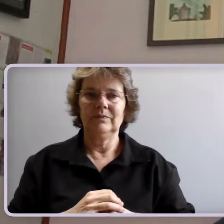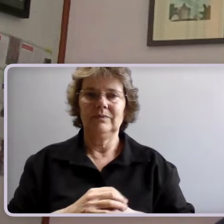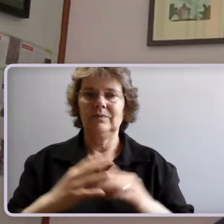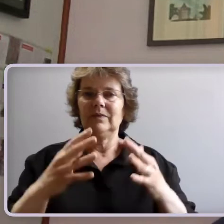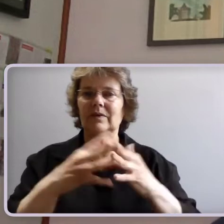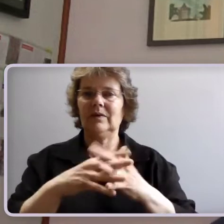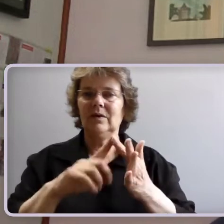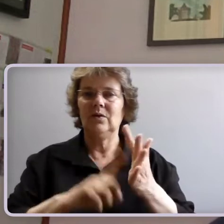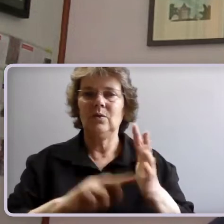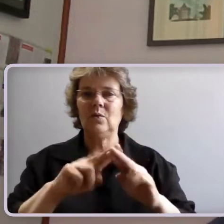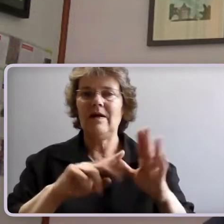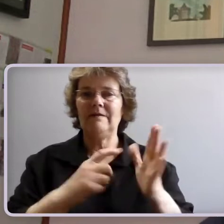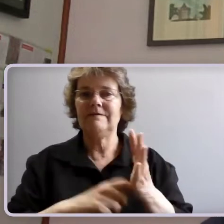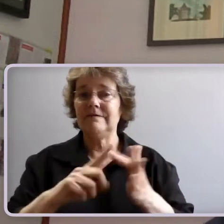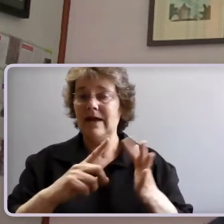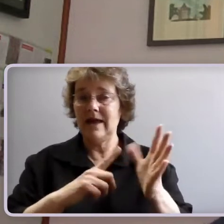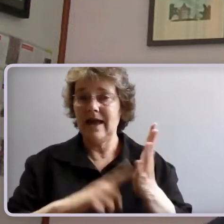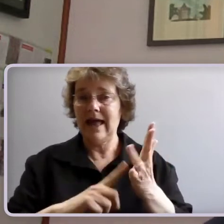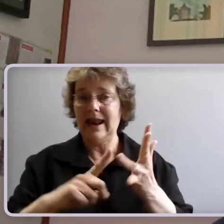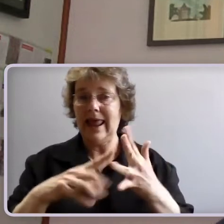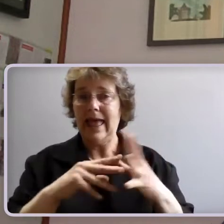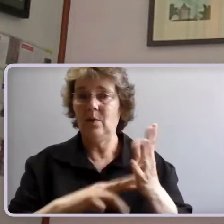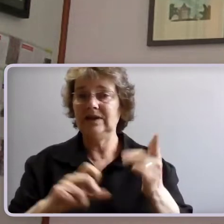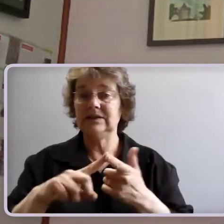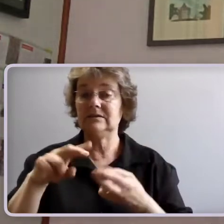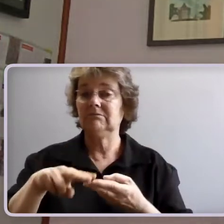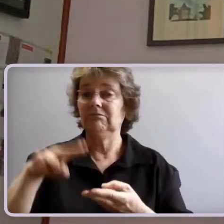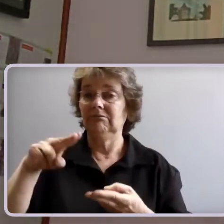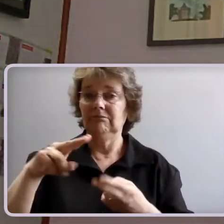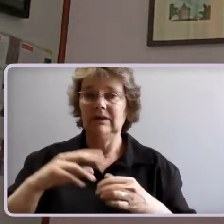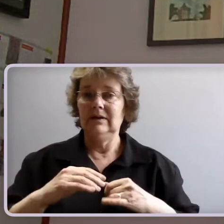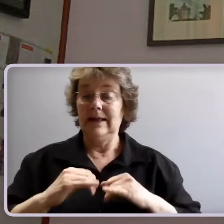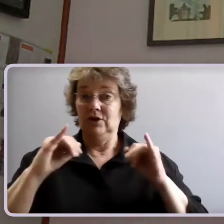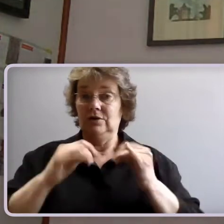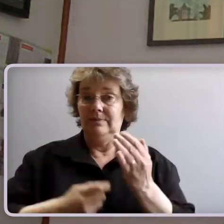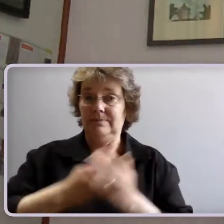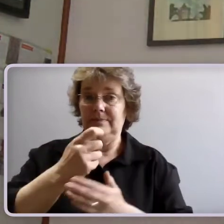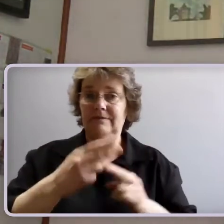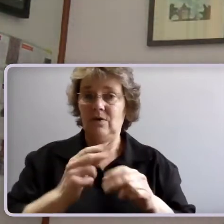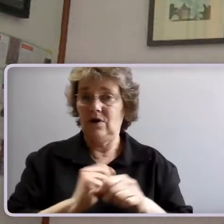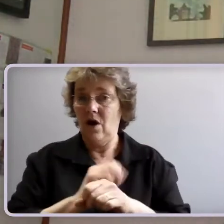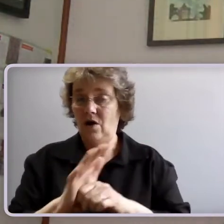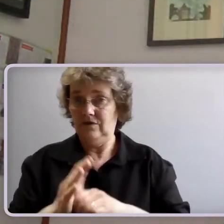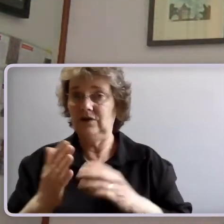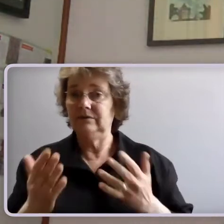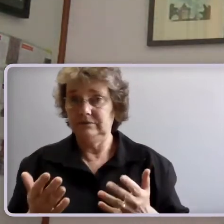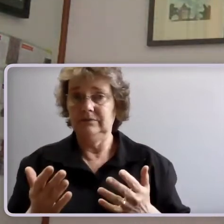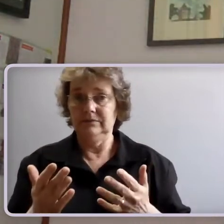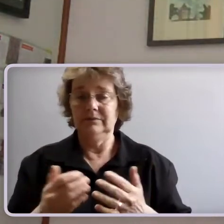and emergency payments for COVID. Now, before we had a lot of political